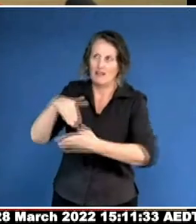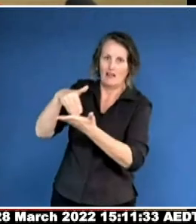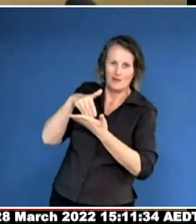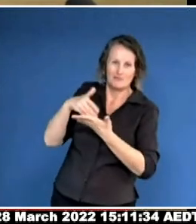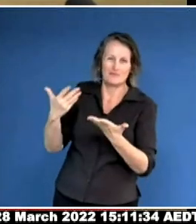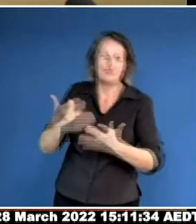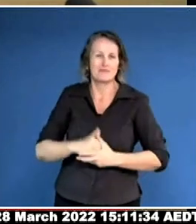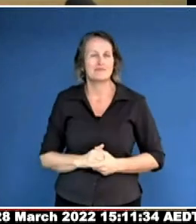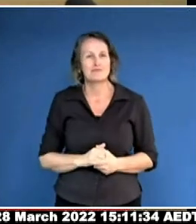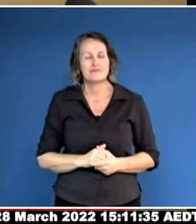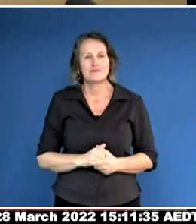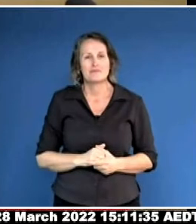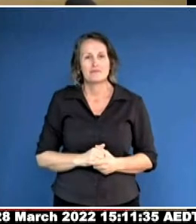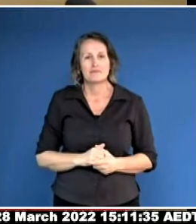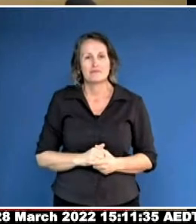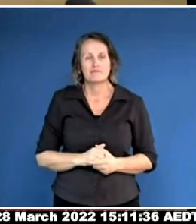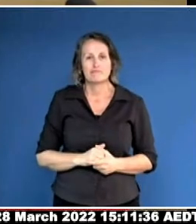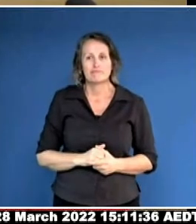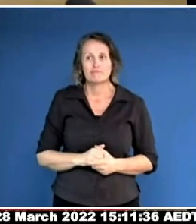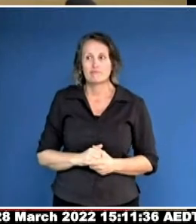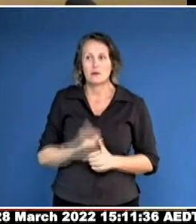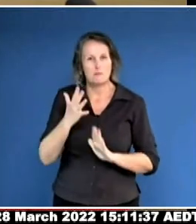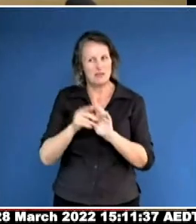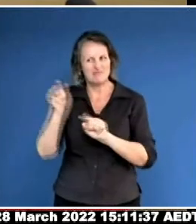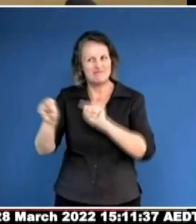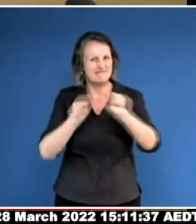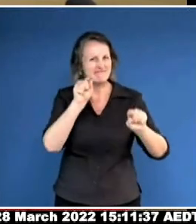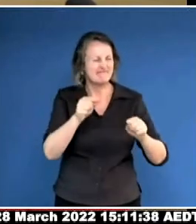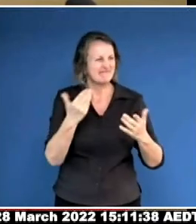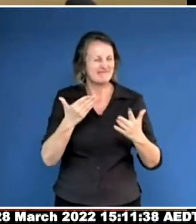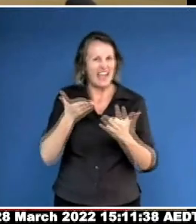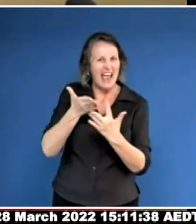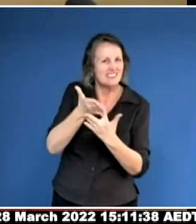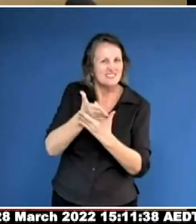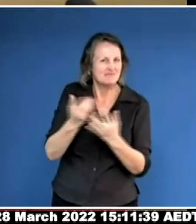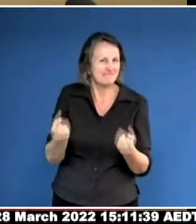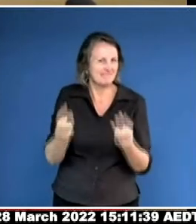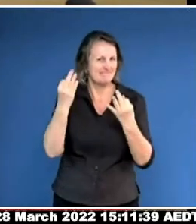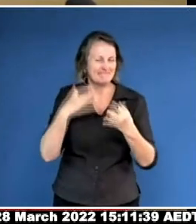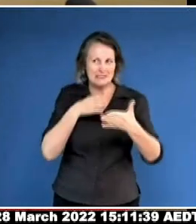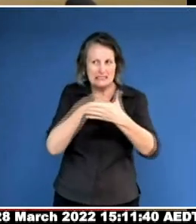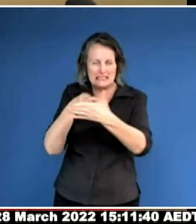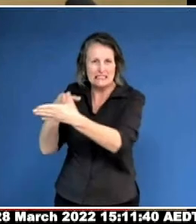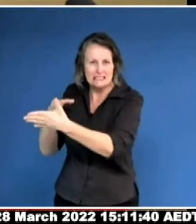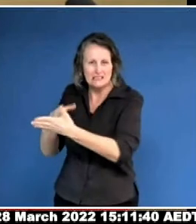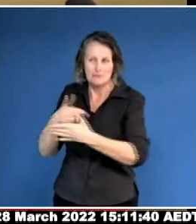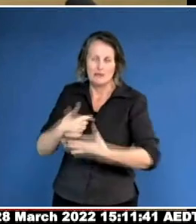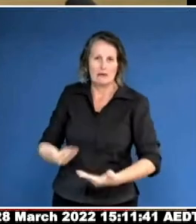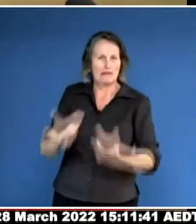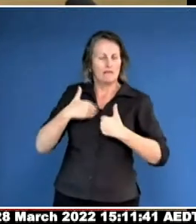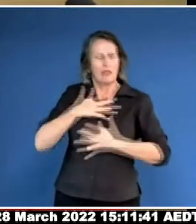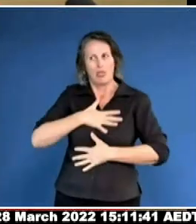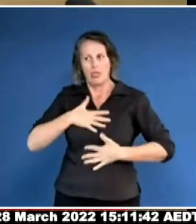physical access in the community generated a lot of anxiety. A lot of thought and energy went into planning how